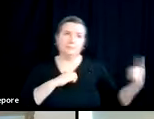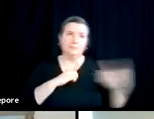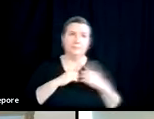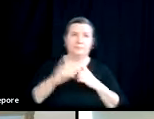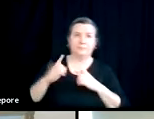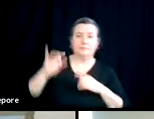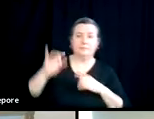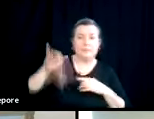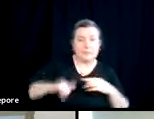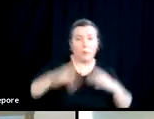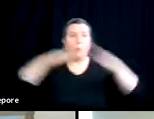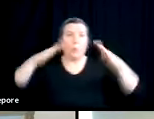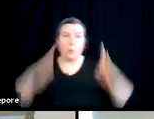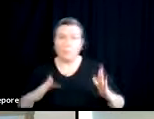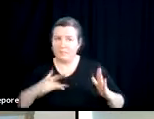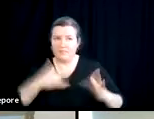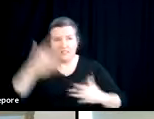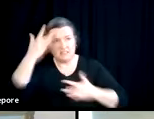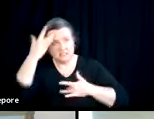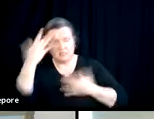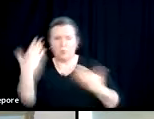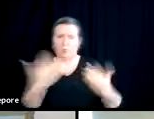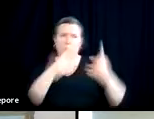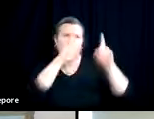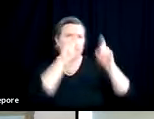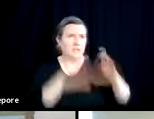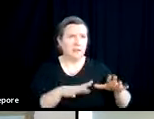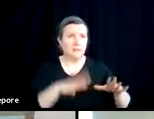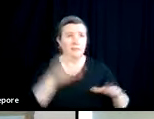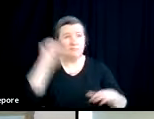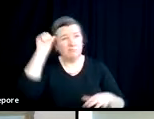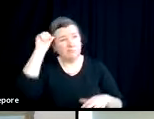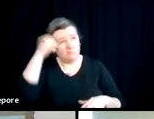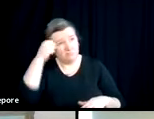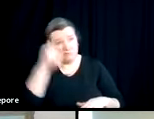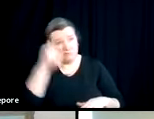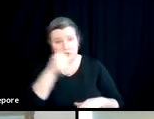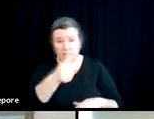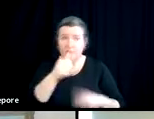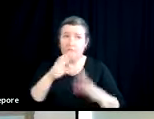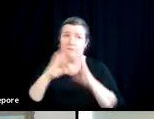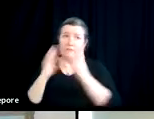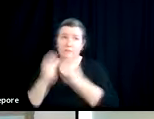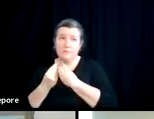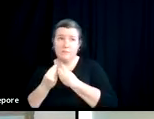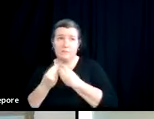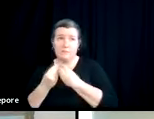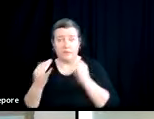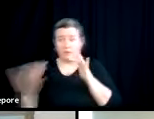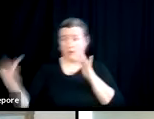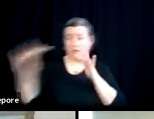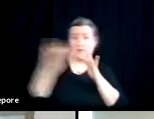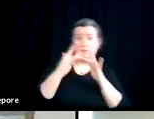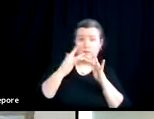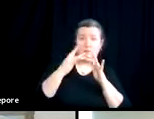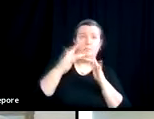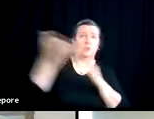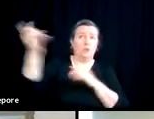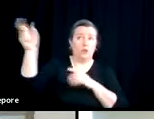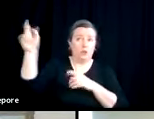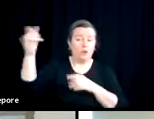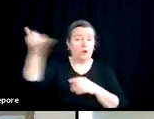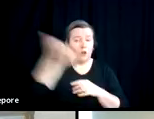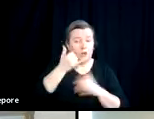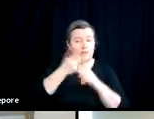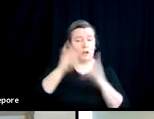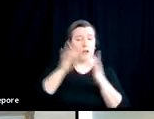get tested, and remember, for each other and for us all, please take the call and download the COVID Alert New Jersey app.